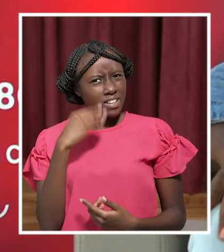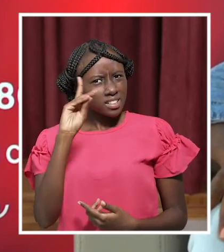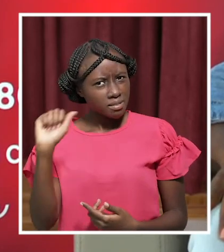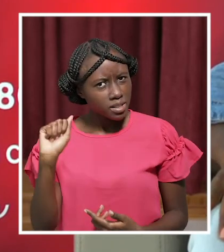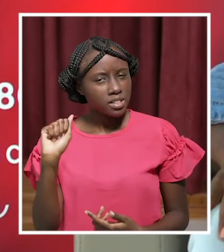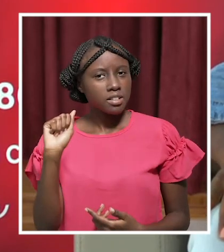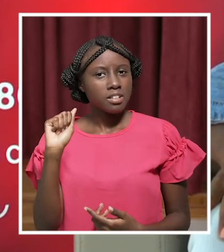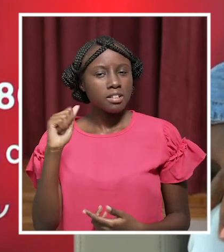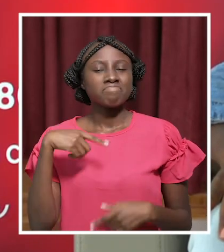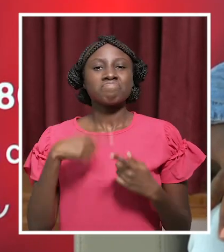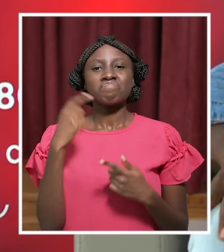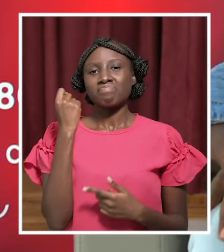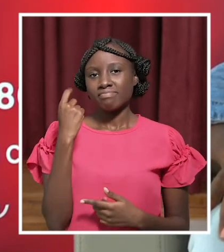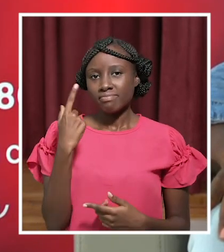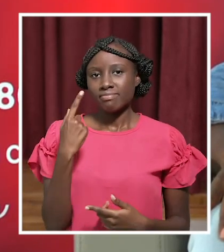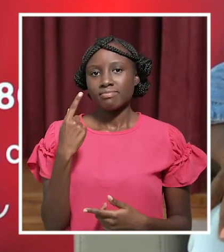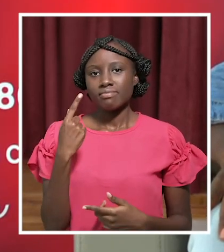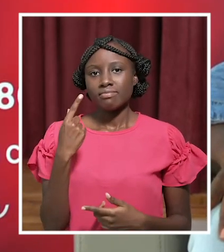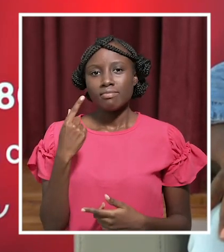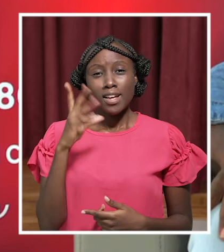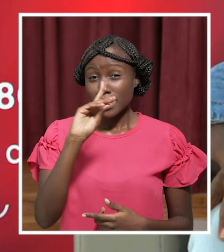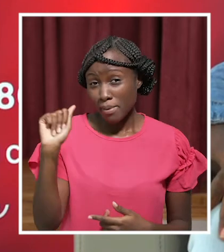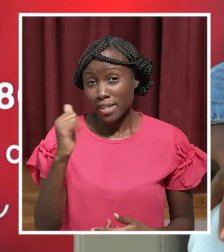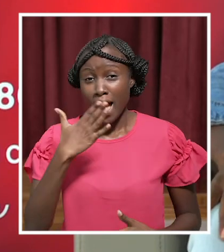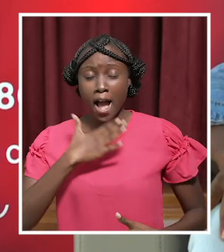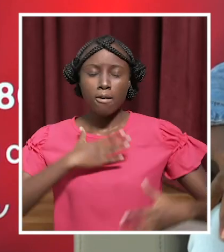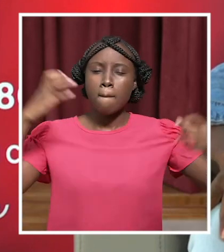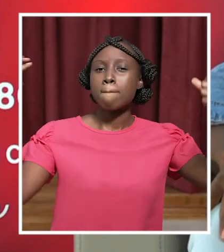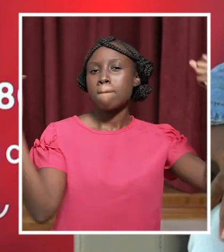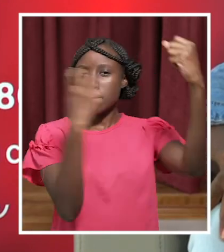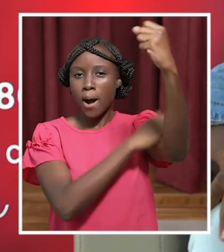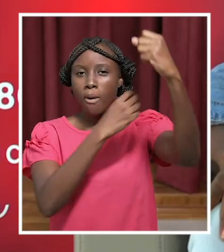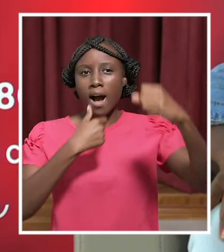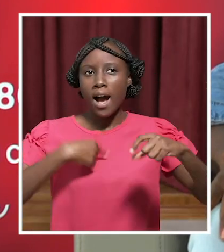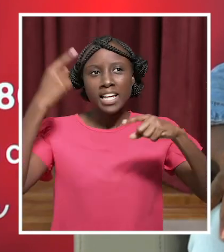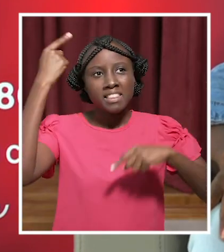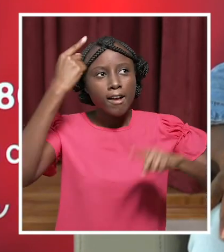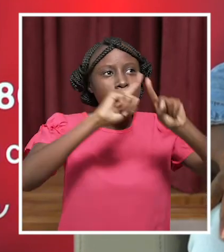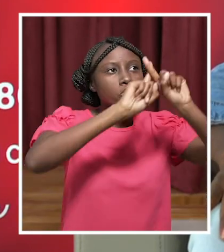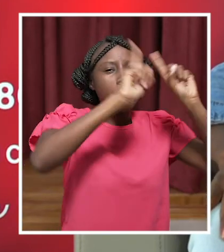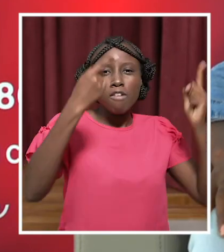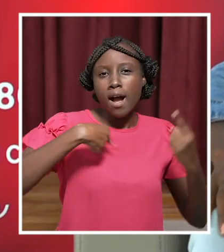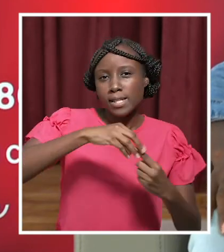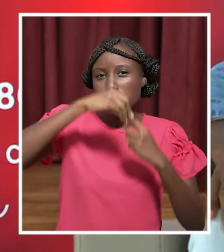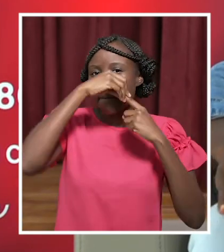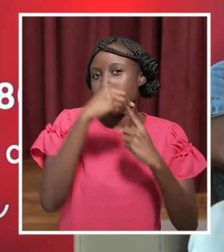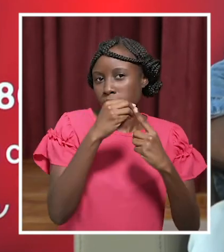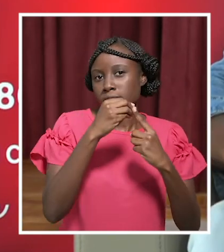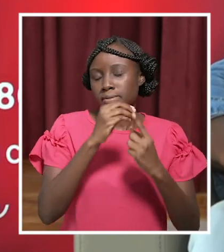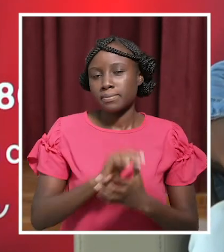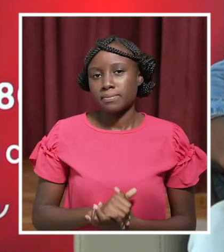have, that's when I realized that it was my superpower. That's when I said, okay, well, I think differently and operate differently, and I use it to my advantage